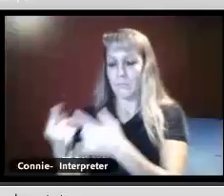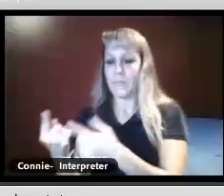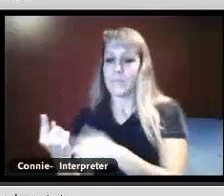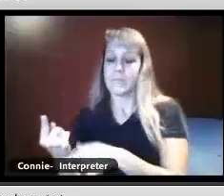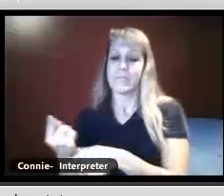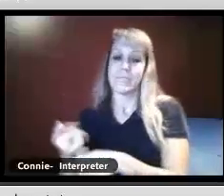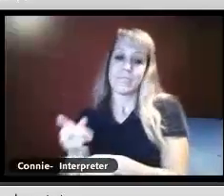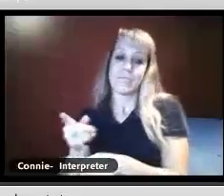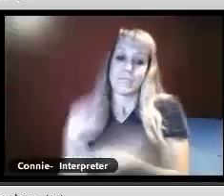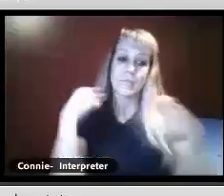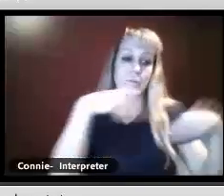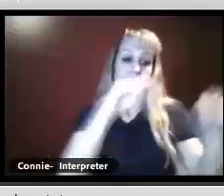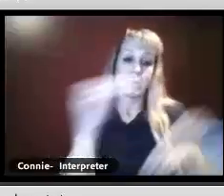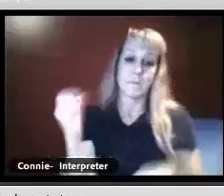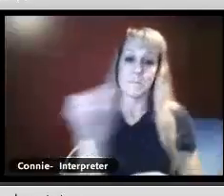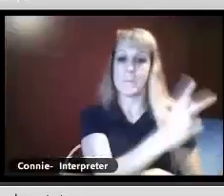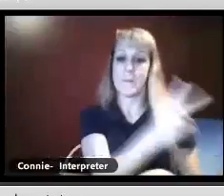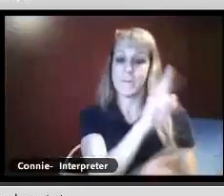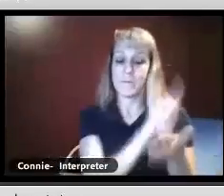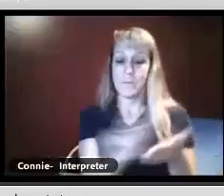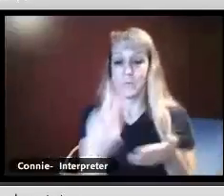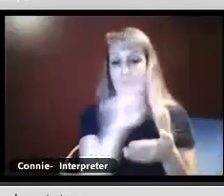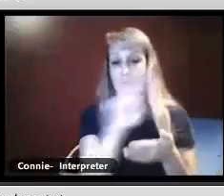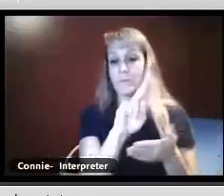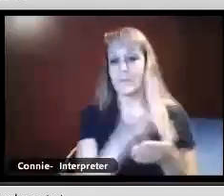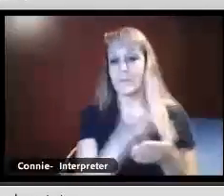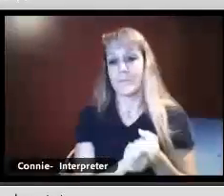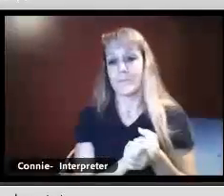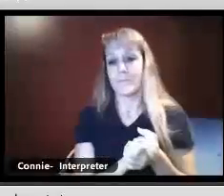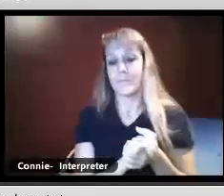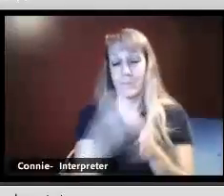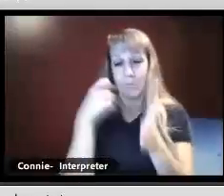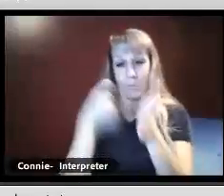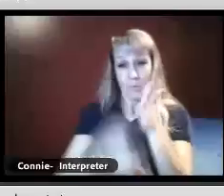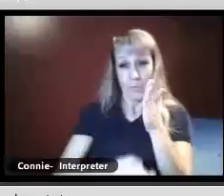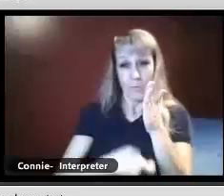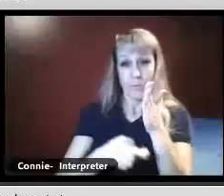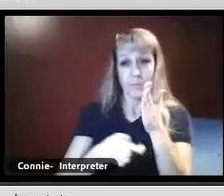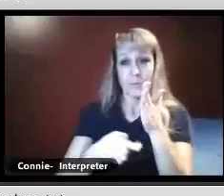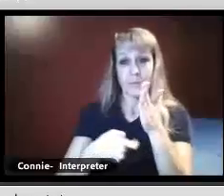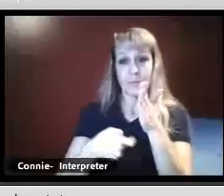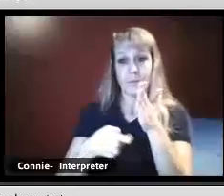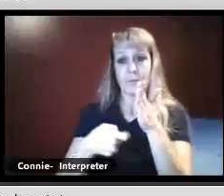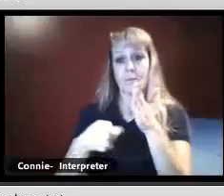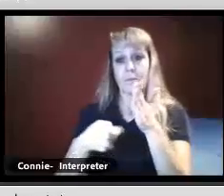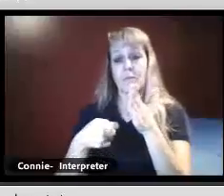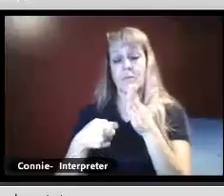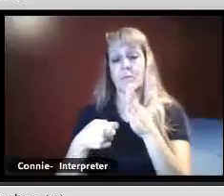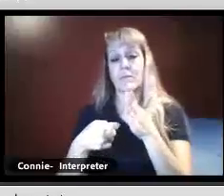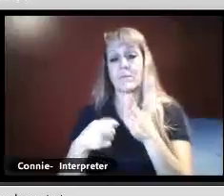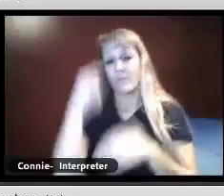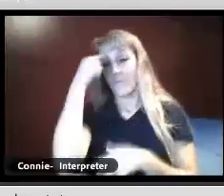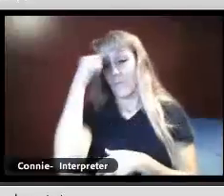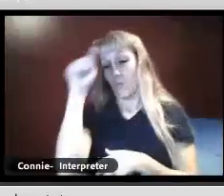have sold it back to the university. And the cost, as you may know, in particular